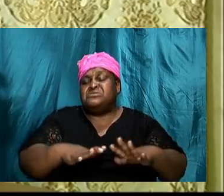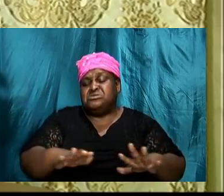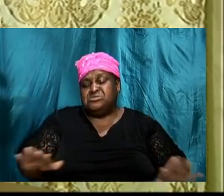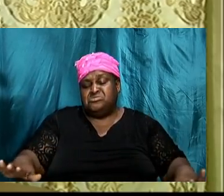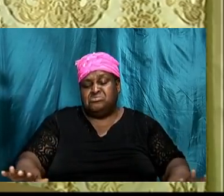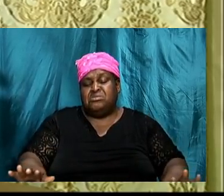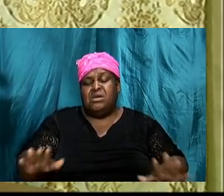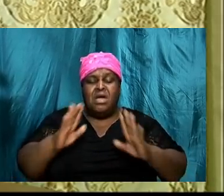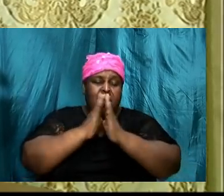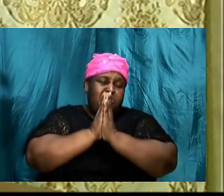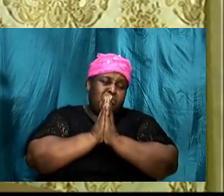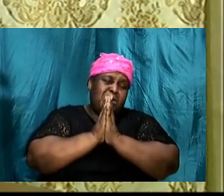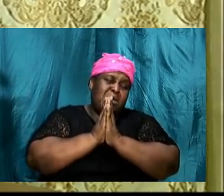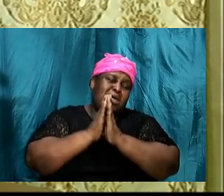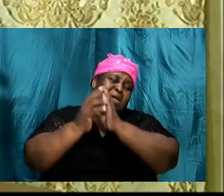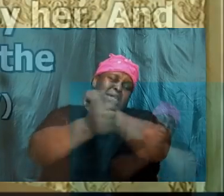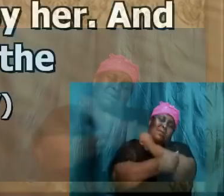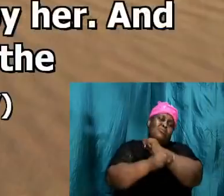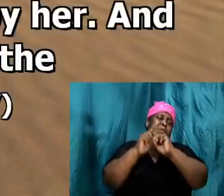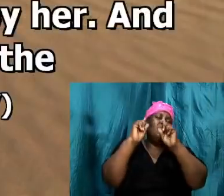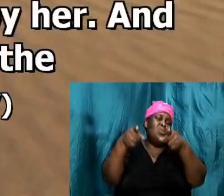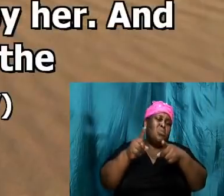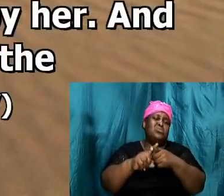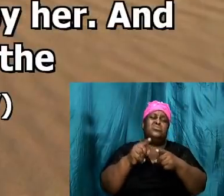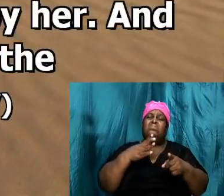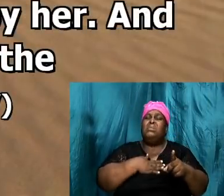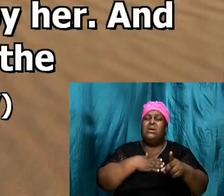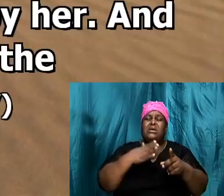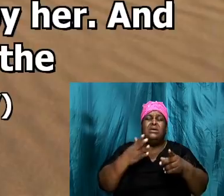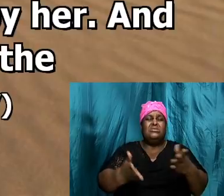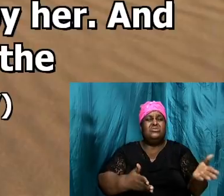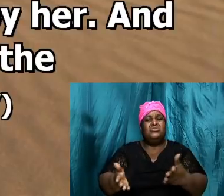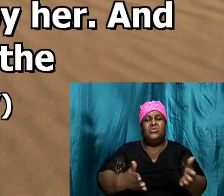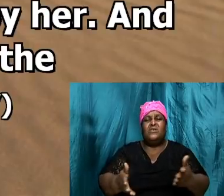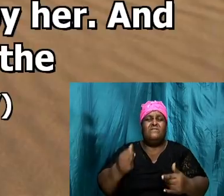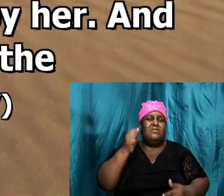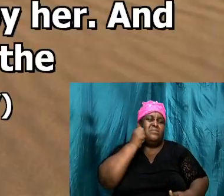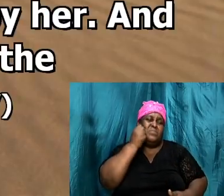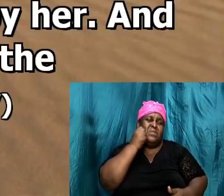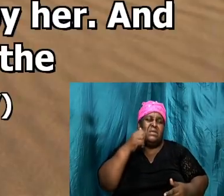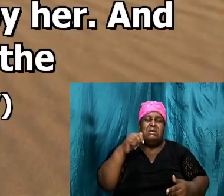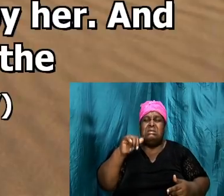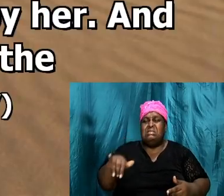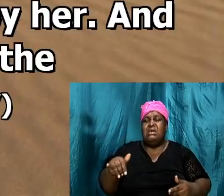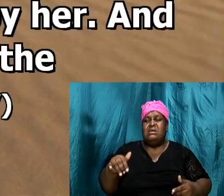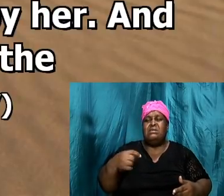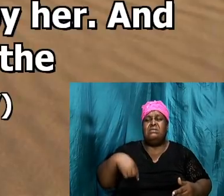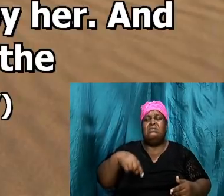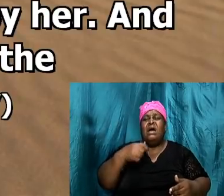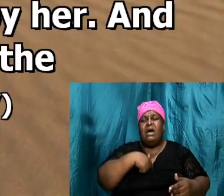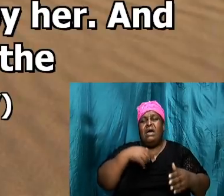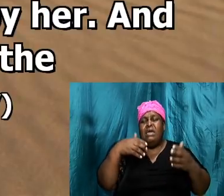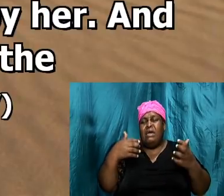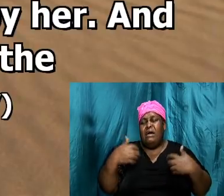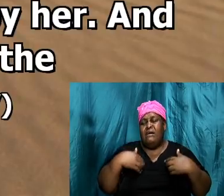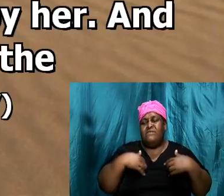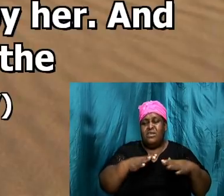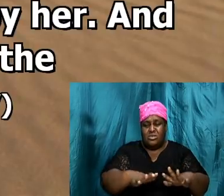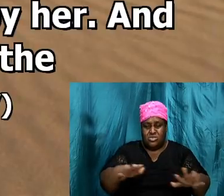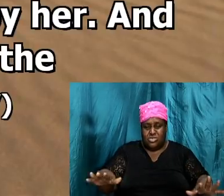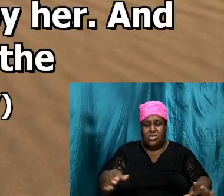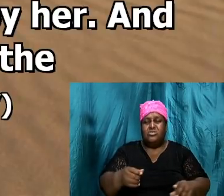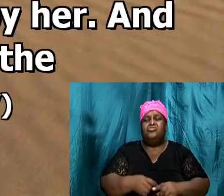maid. It may be that I might obtain children by her. And Abraham